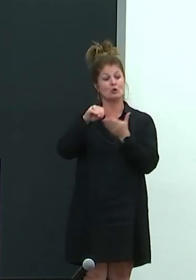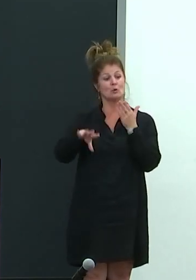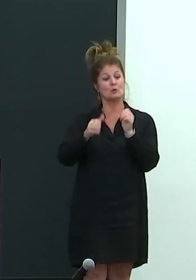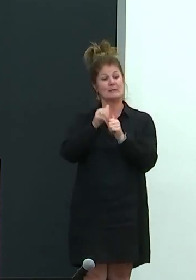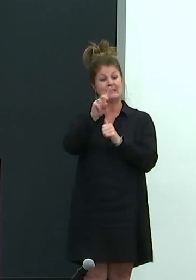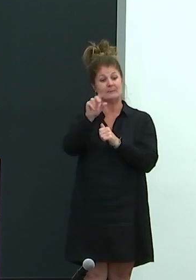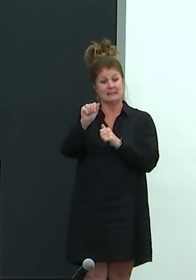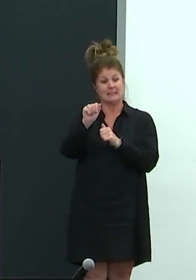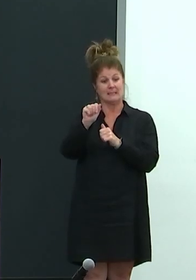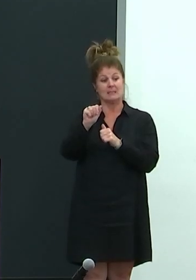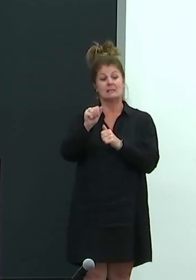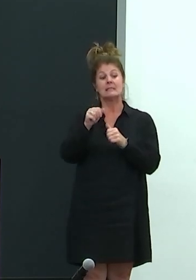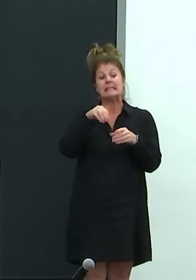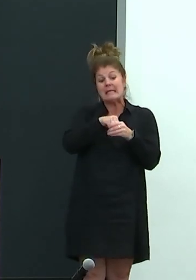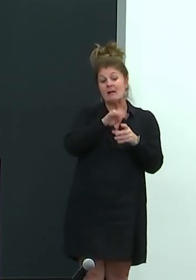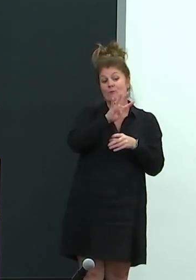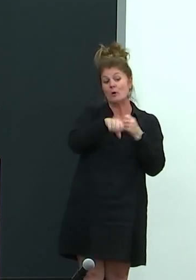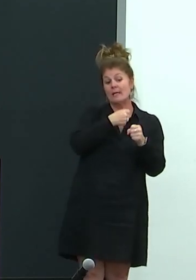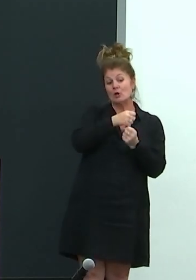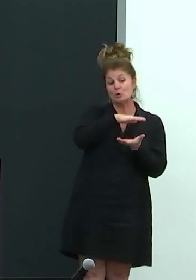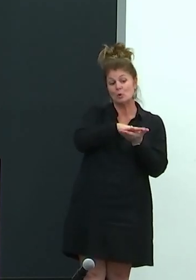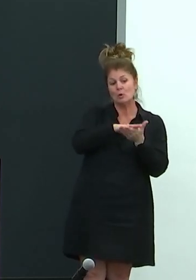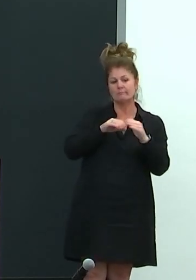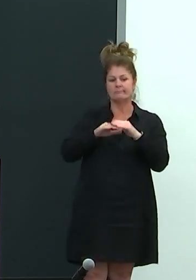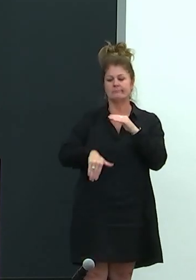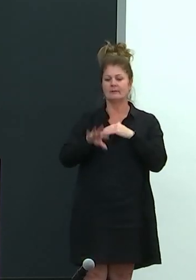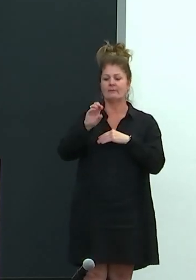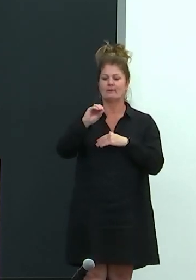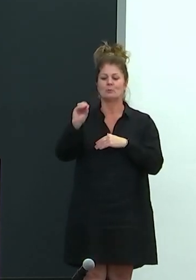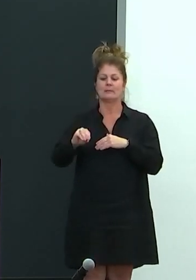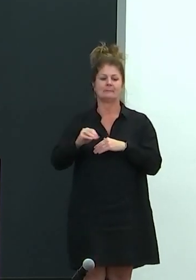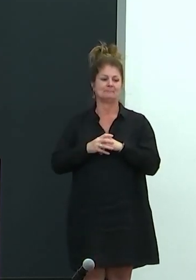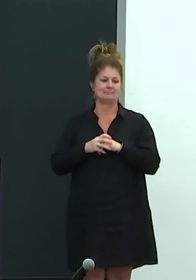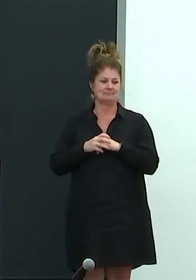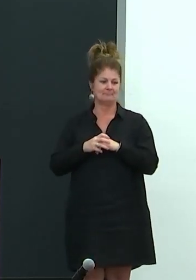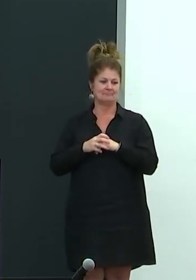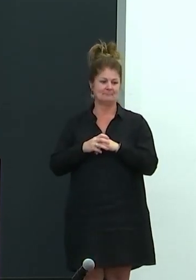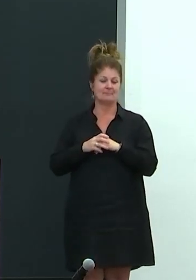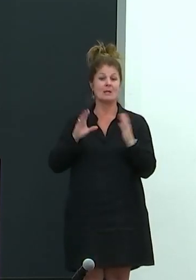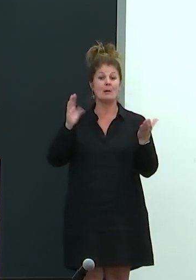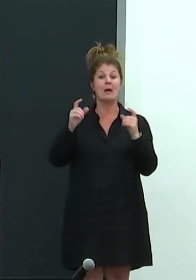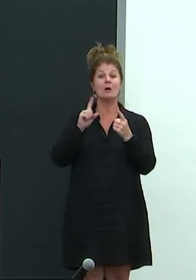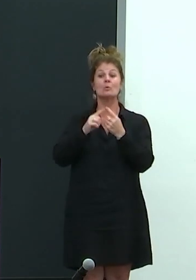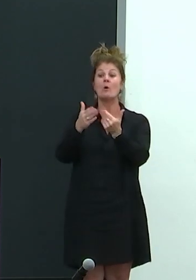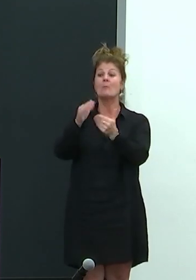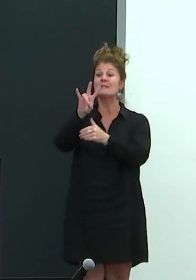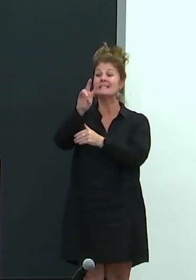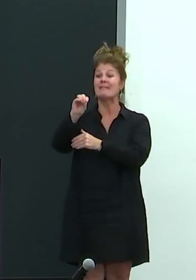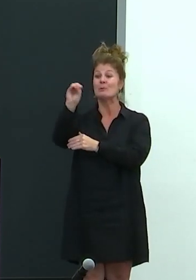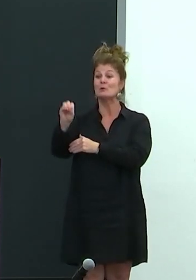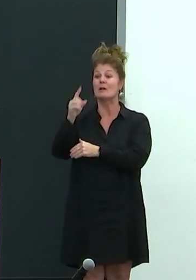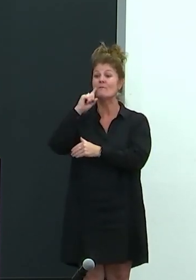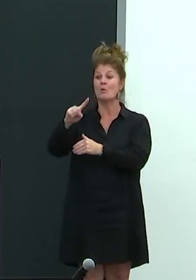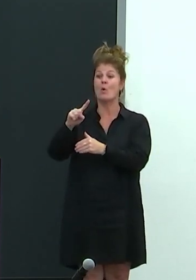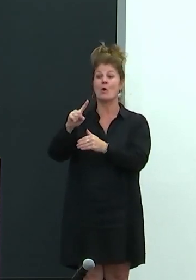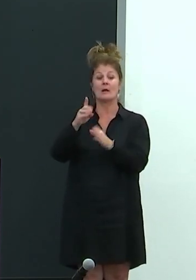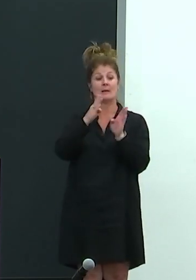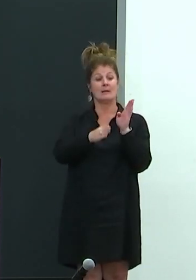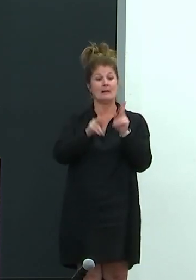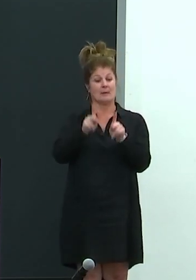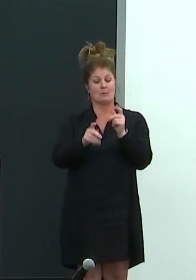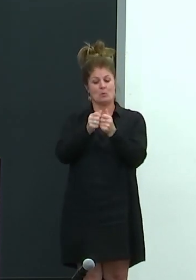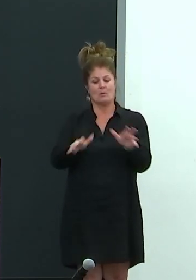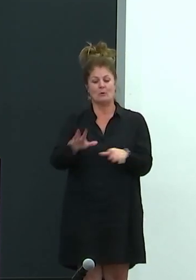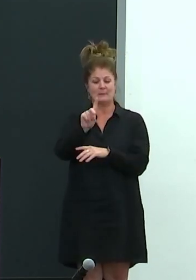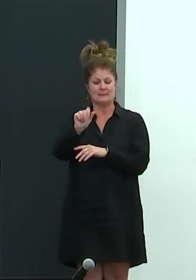at 4-year schools is under 50%, compared to almost 70% for individuals without